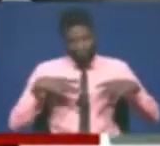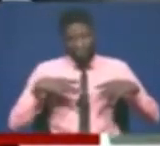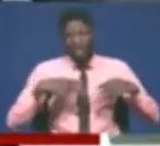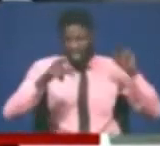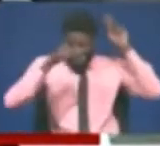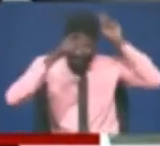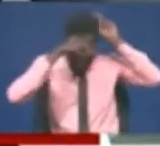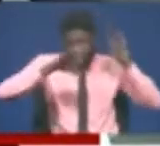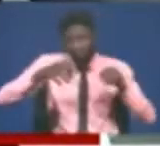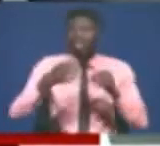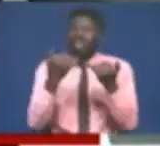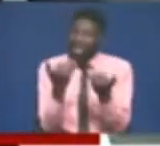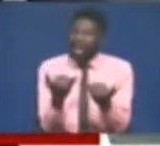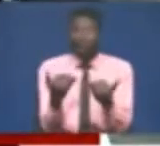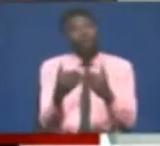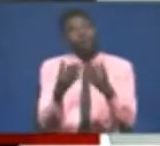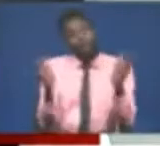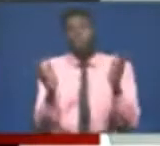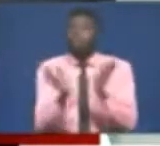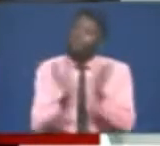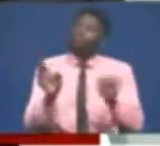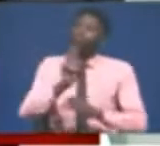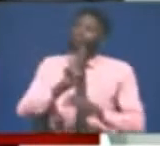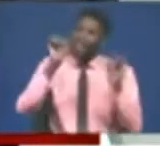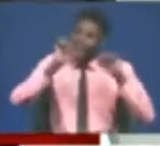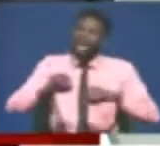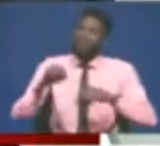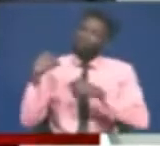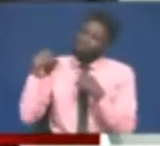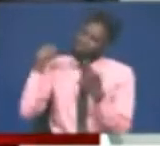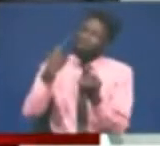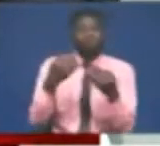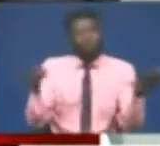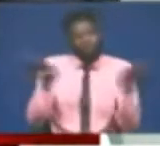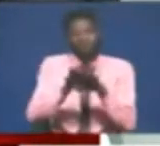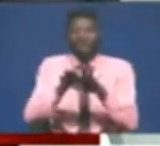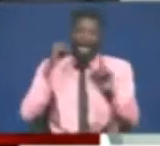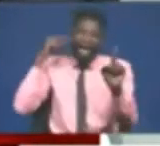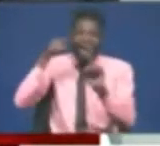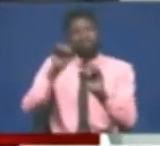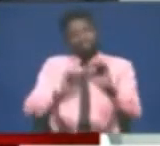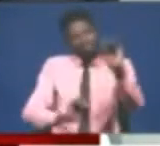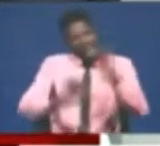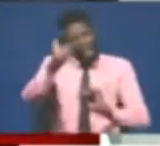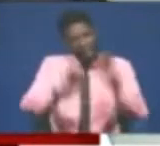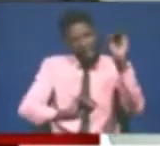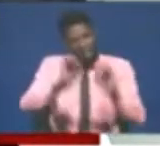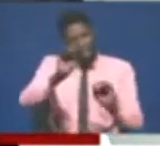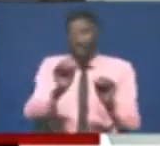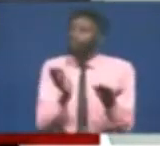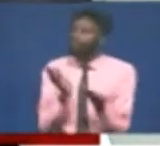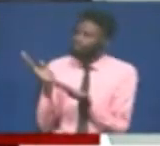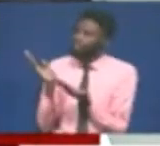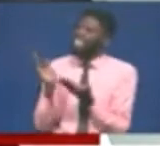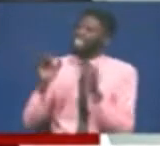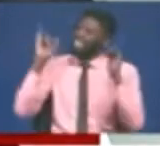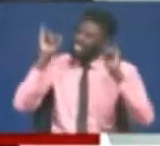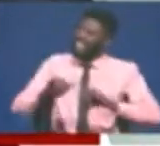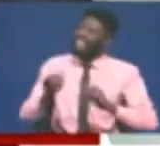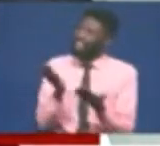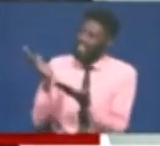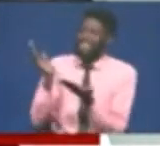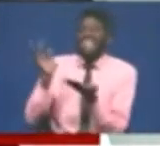opened its doors to the general public after months of closure for renovations. The renovated garden situated at the head at the heart of